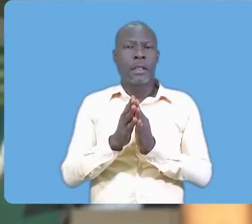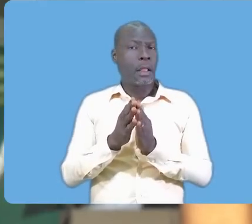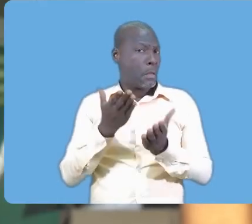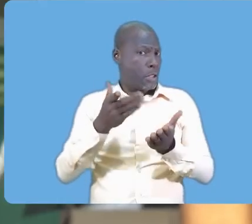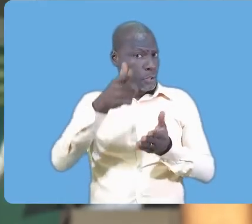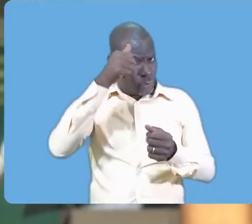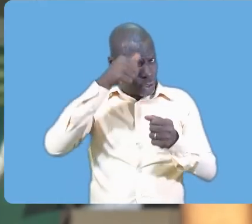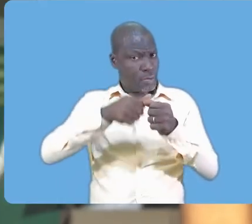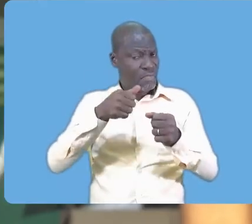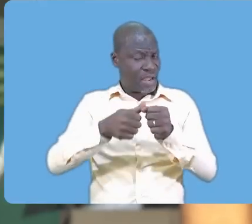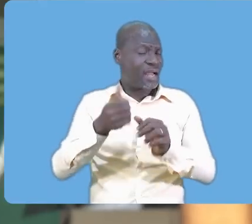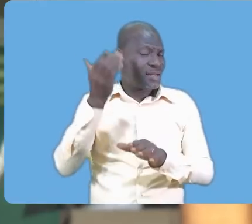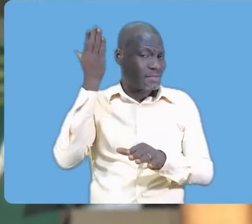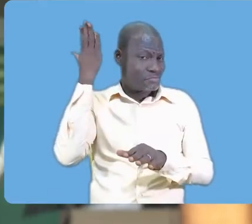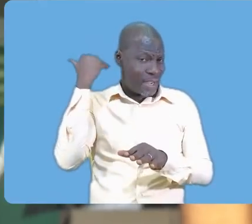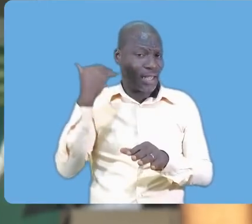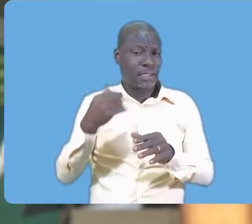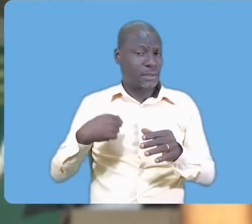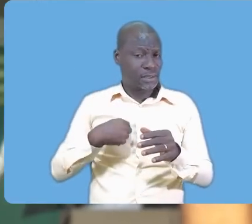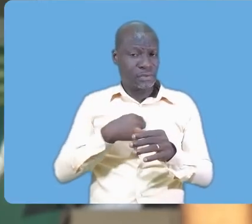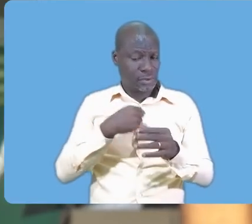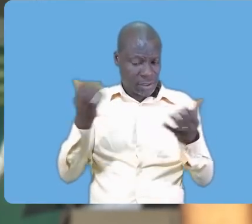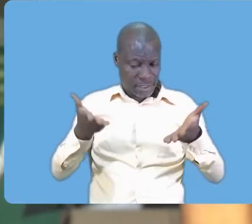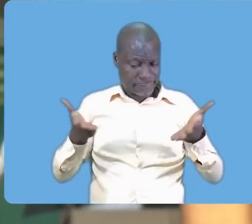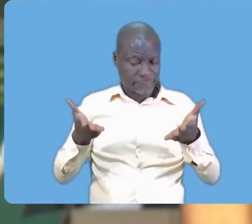uka ya, na wache, ichwe muno.